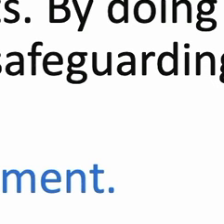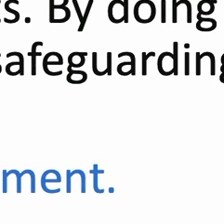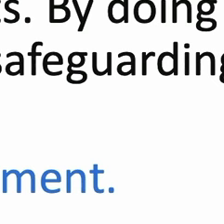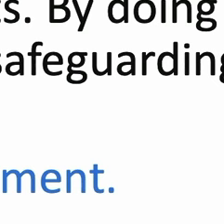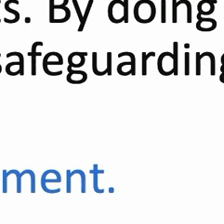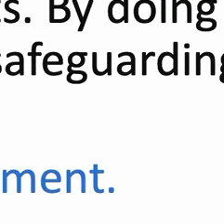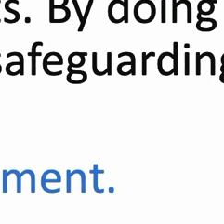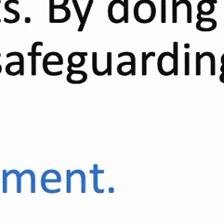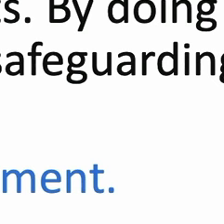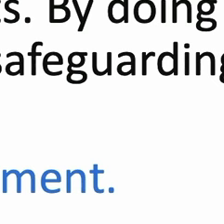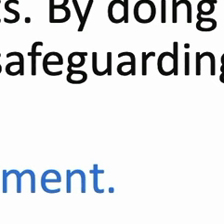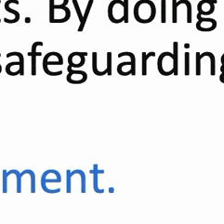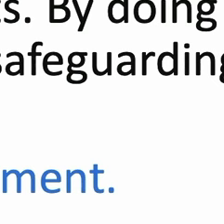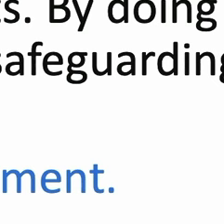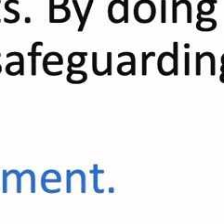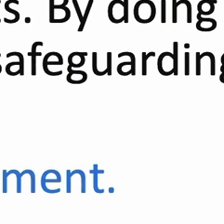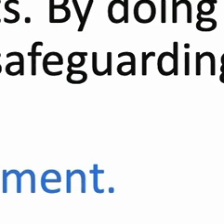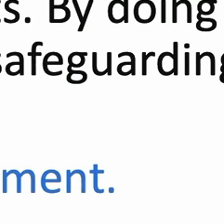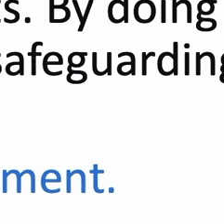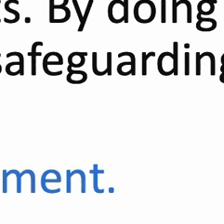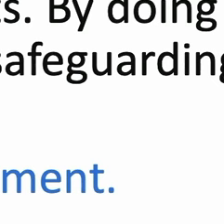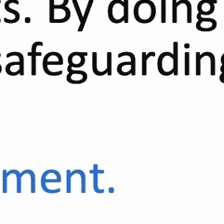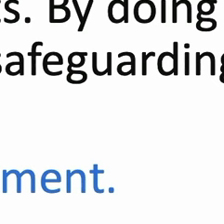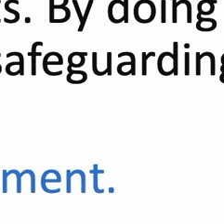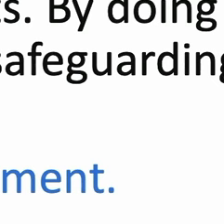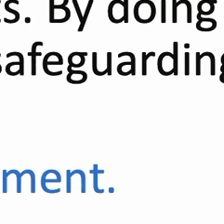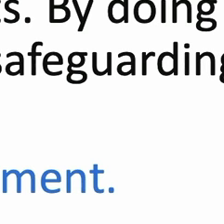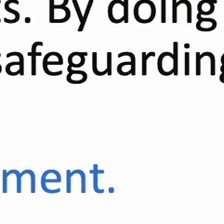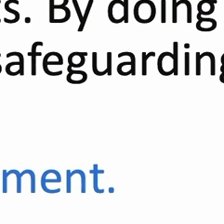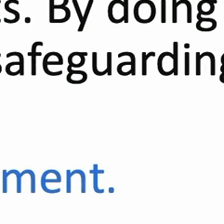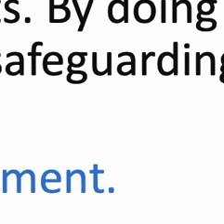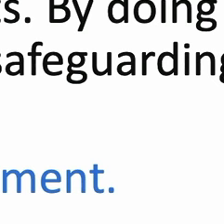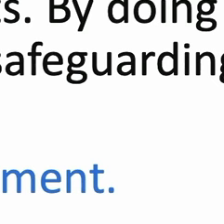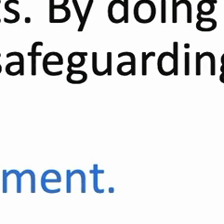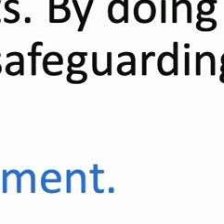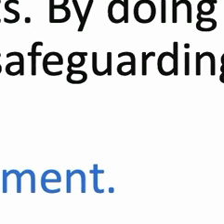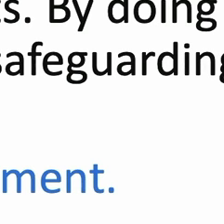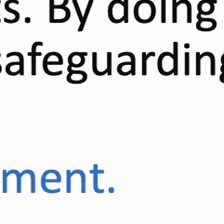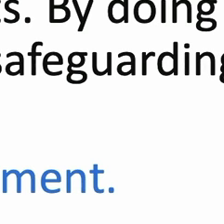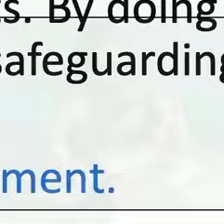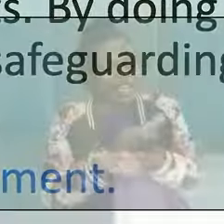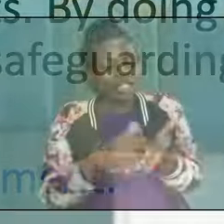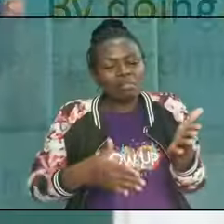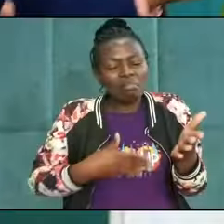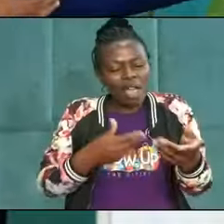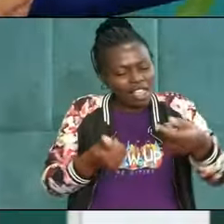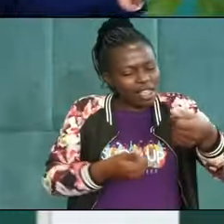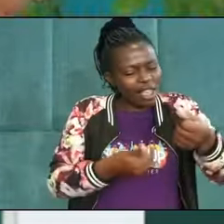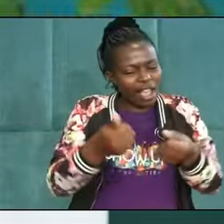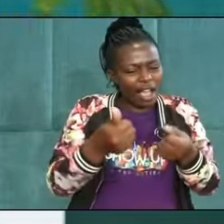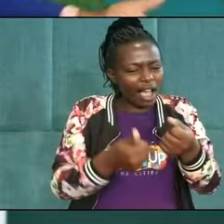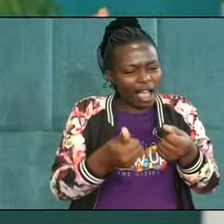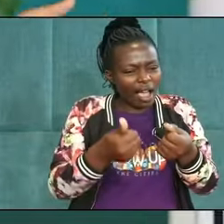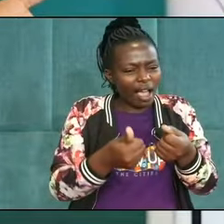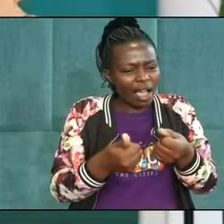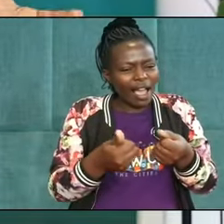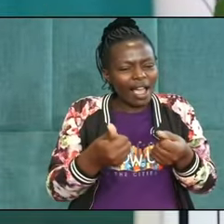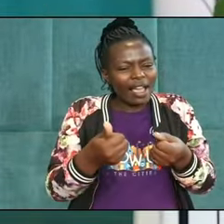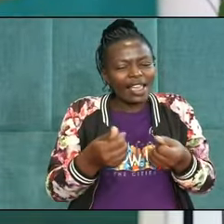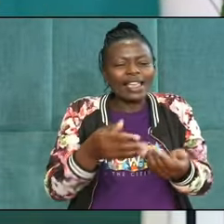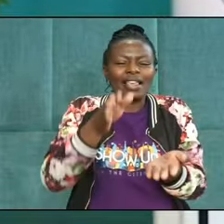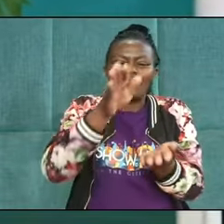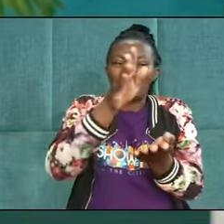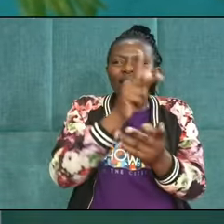insure your car and you say, well, since my car is insured, I will intentionally rush into another car because my car is